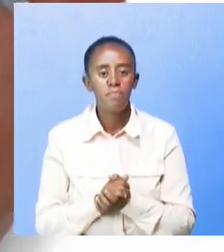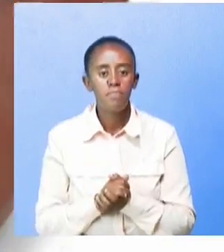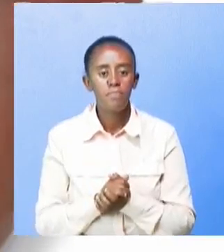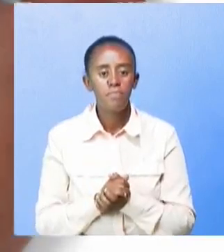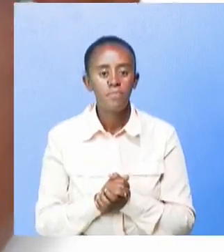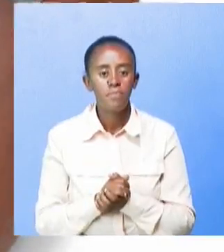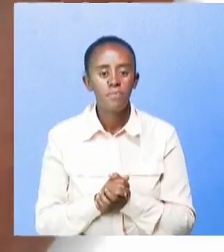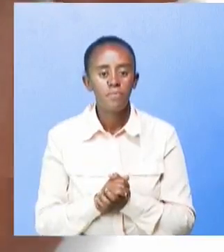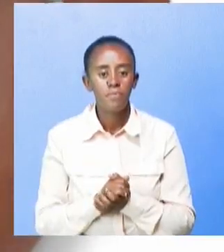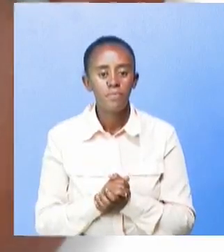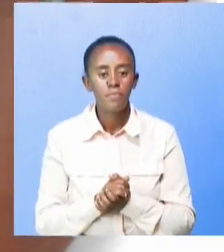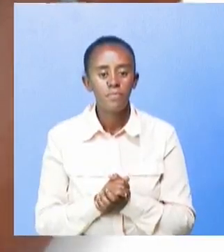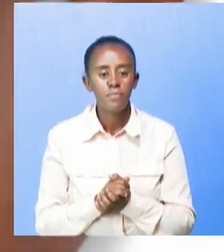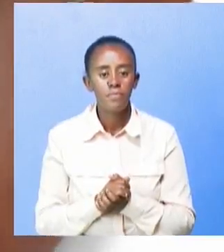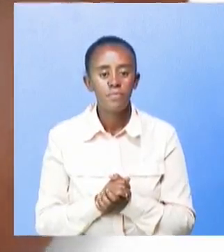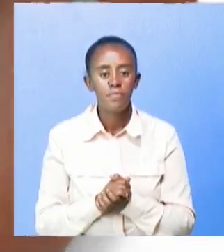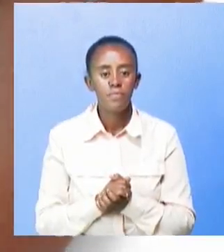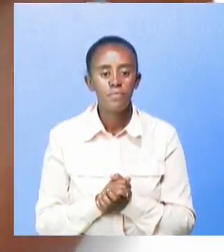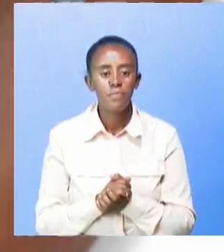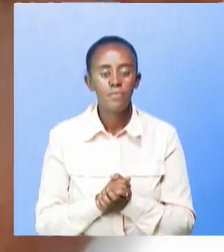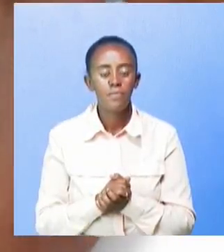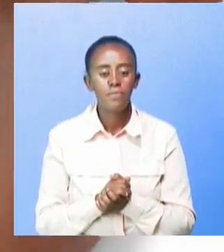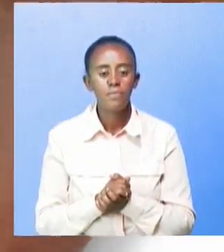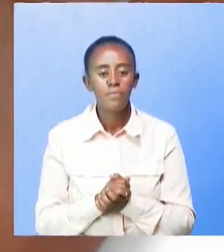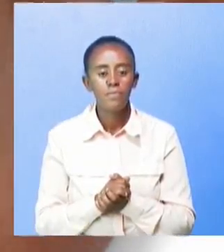Of the past tense.